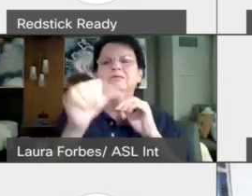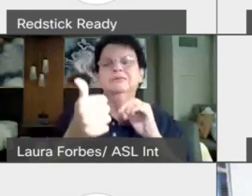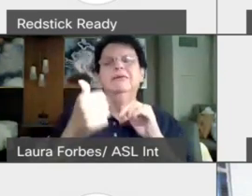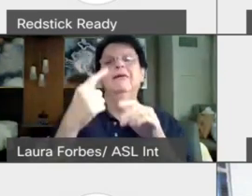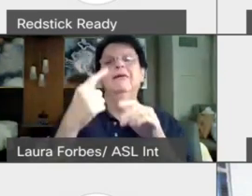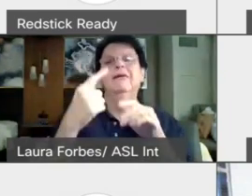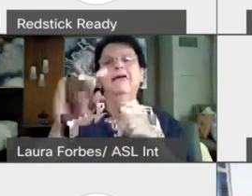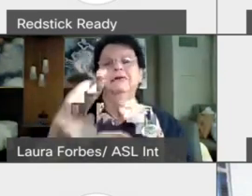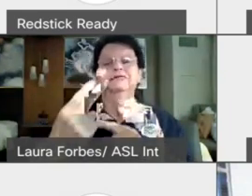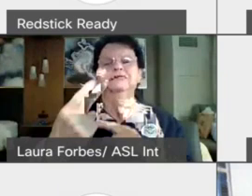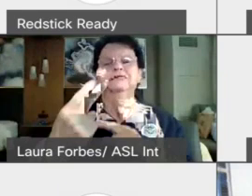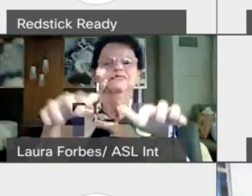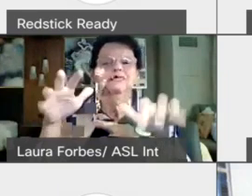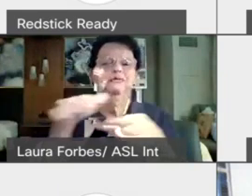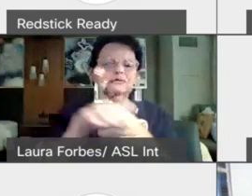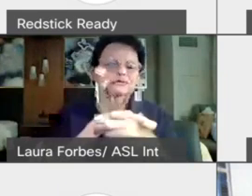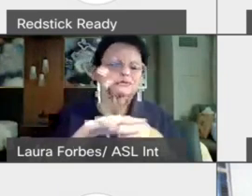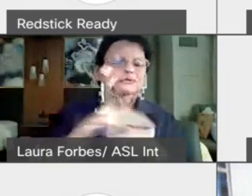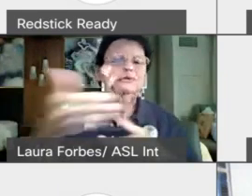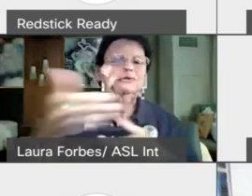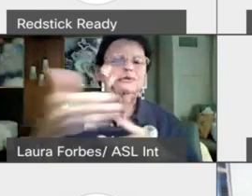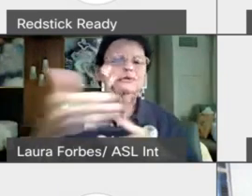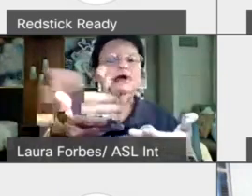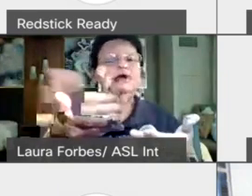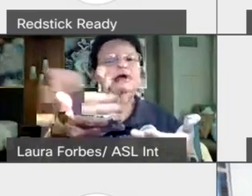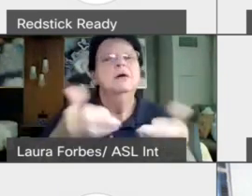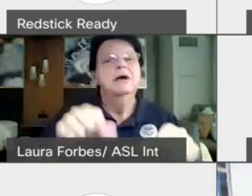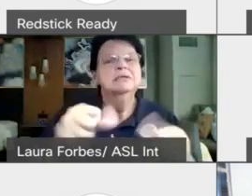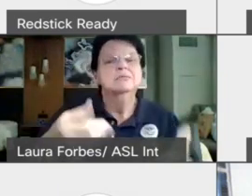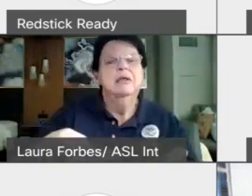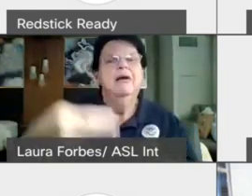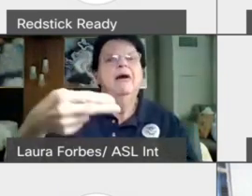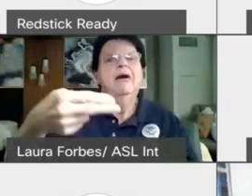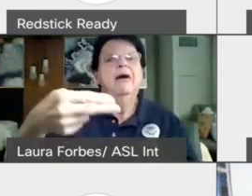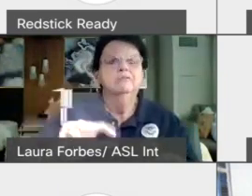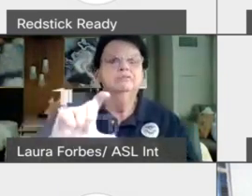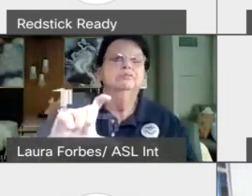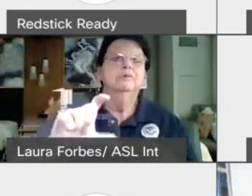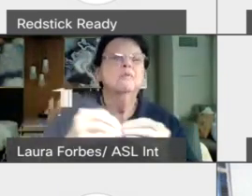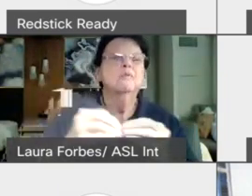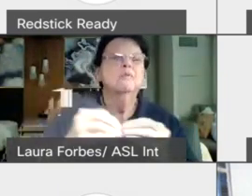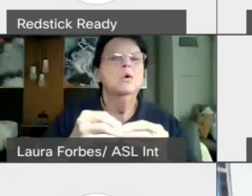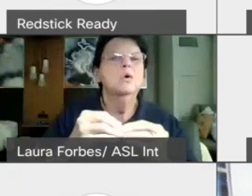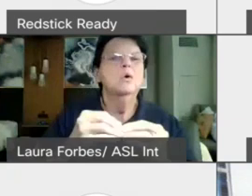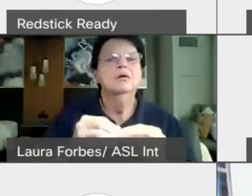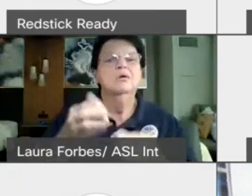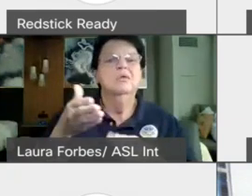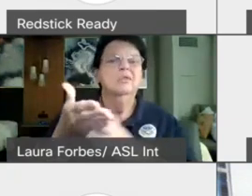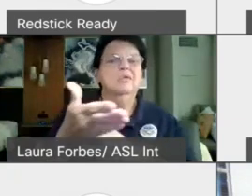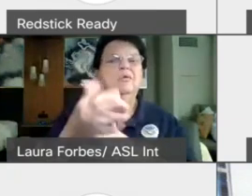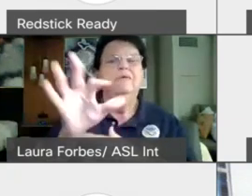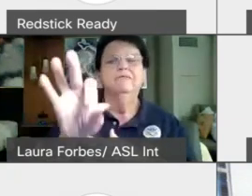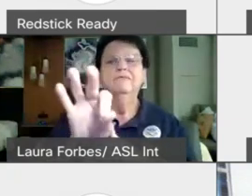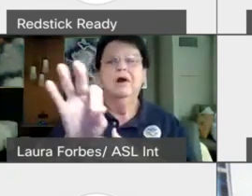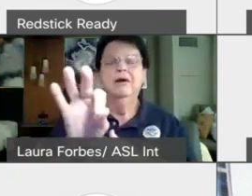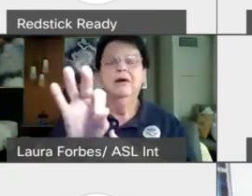rainfall with locally higher amounts, possibly today through 7 a.m. on Friday.